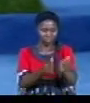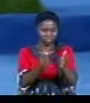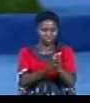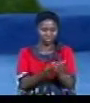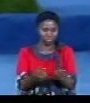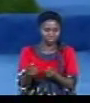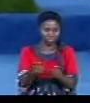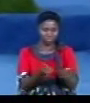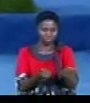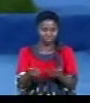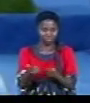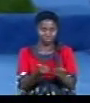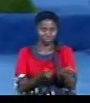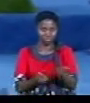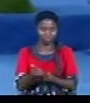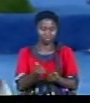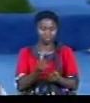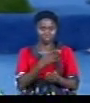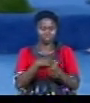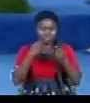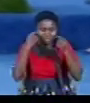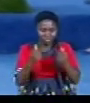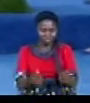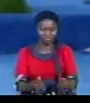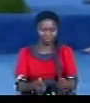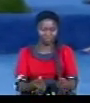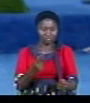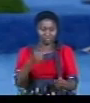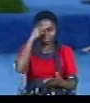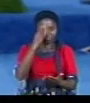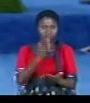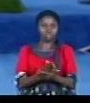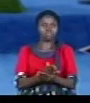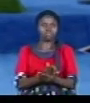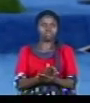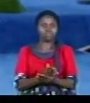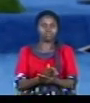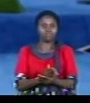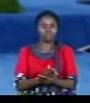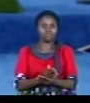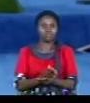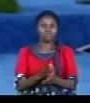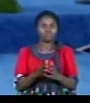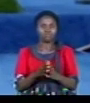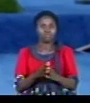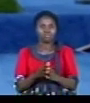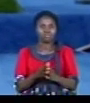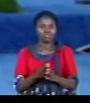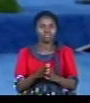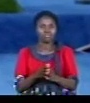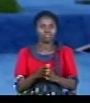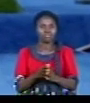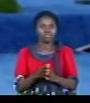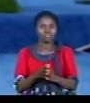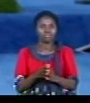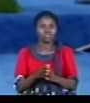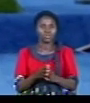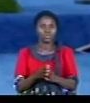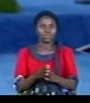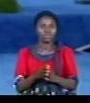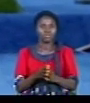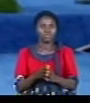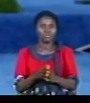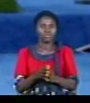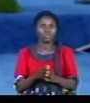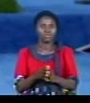No travgetto. It's no sign of, I don't know whether they're trying to branch by the left or by the right. I don't even know. So as I'm